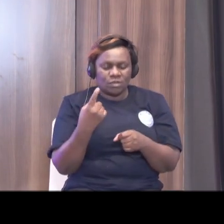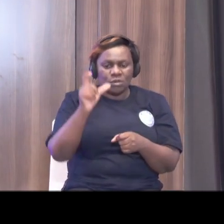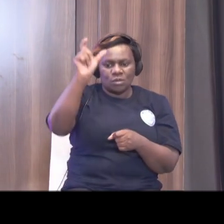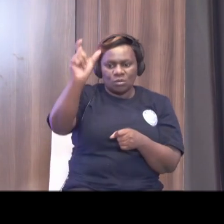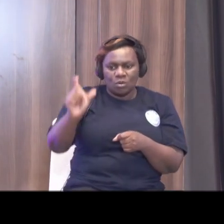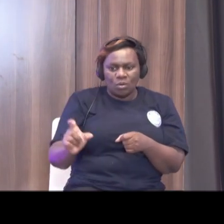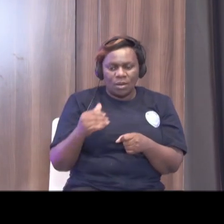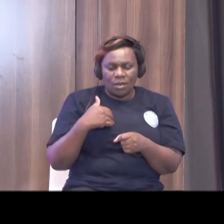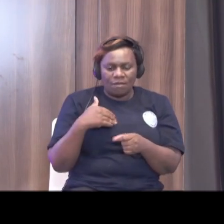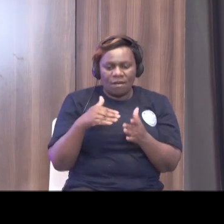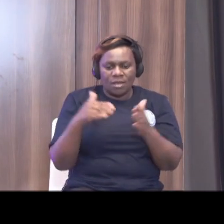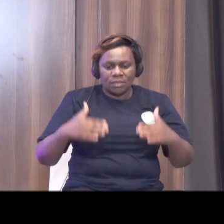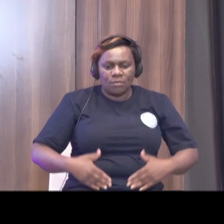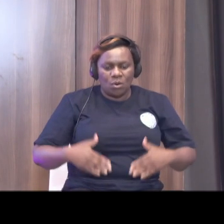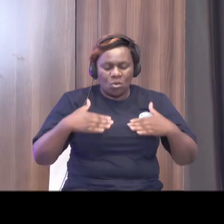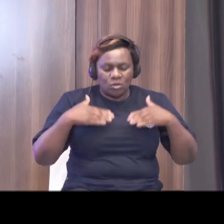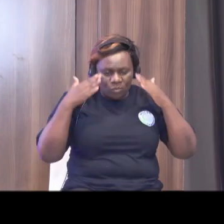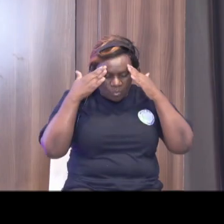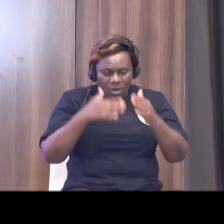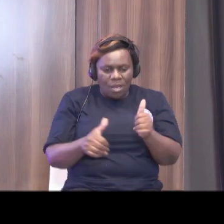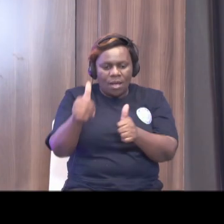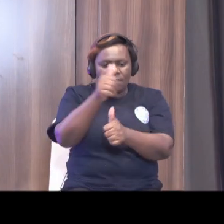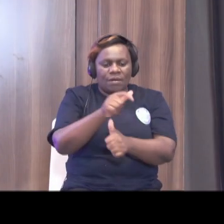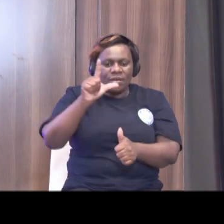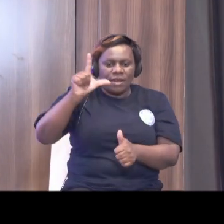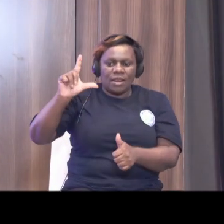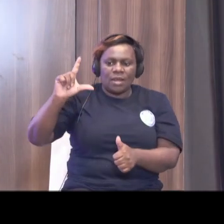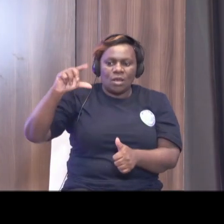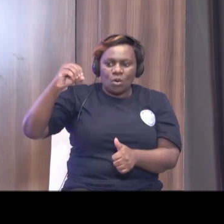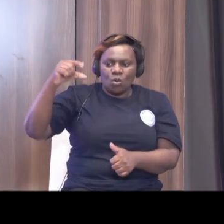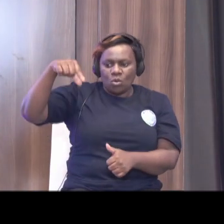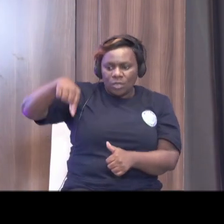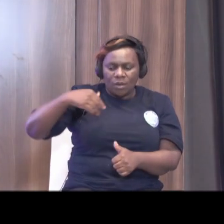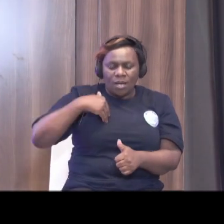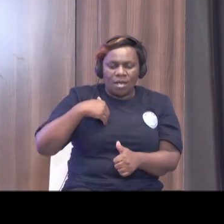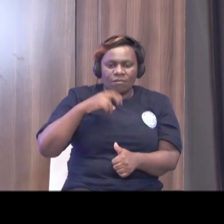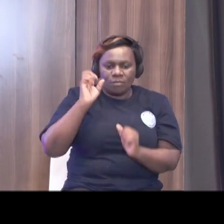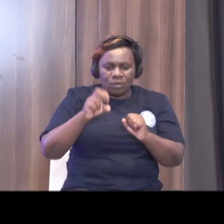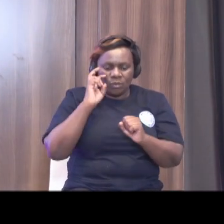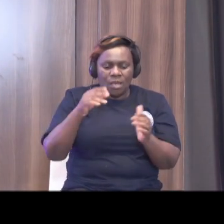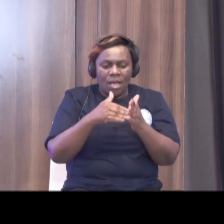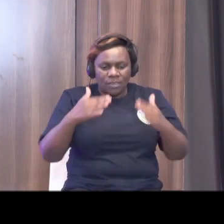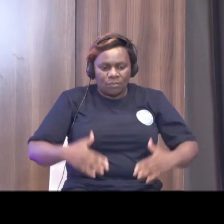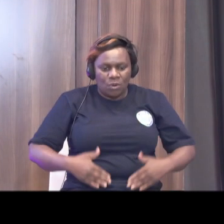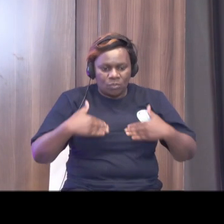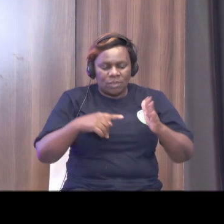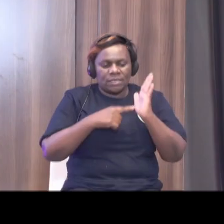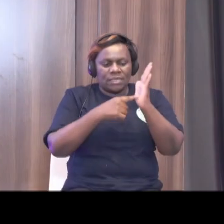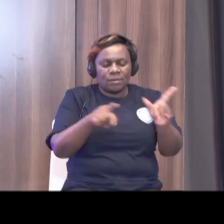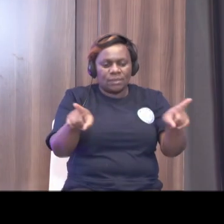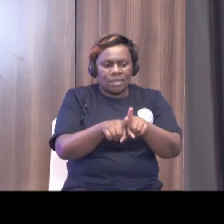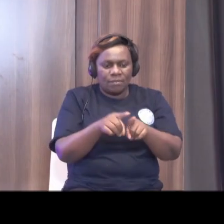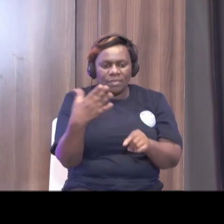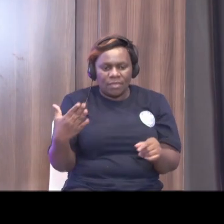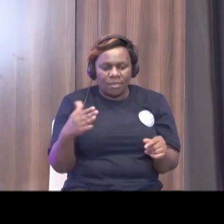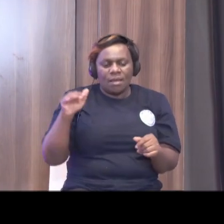that had antibody concentrations above the LLOQ, that had some detectable antibody, and then I show you the same thing